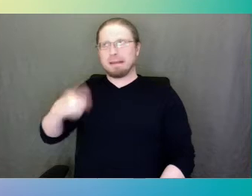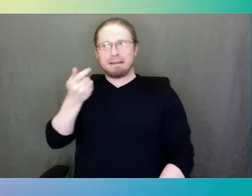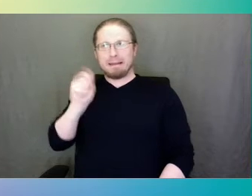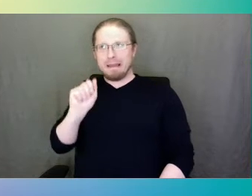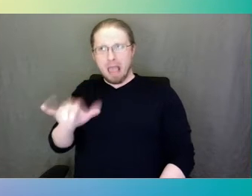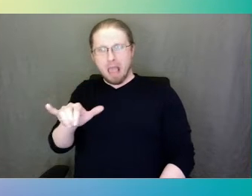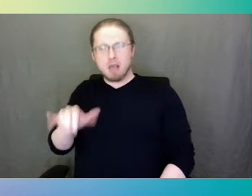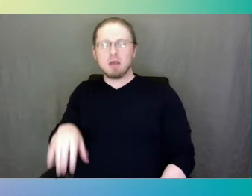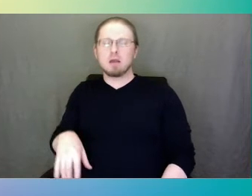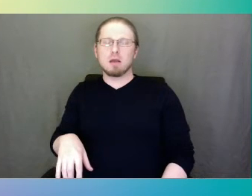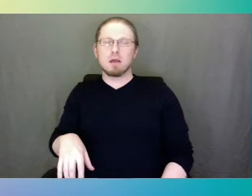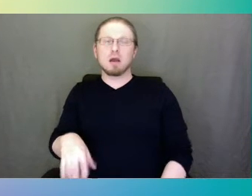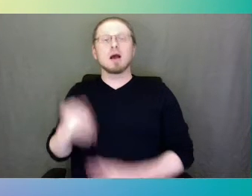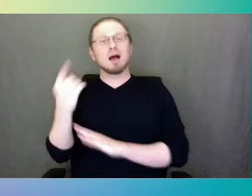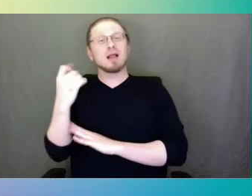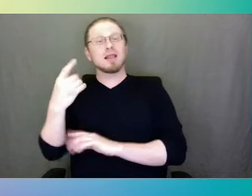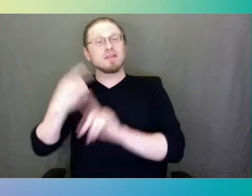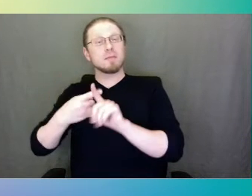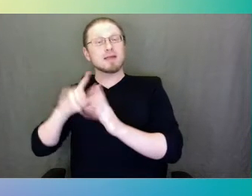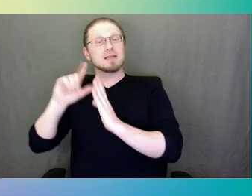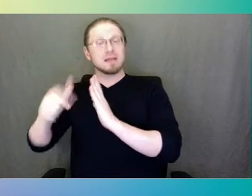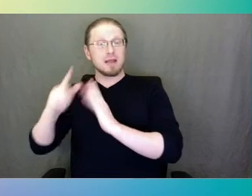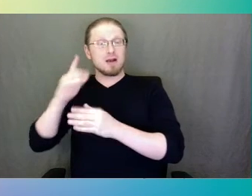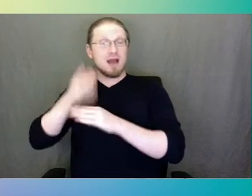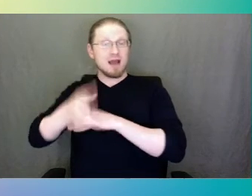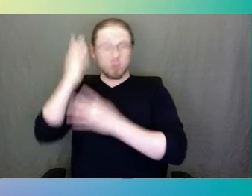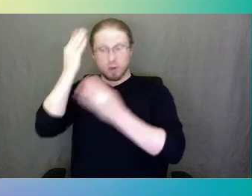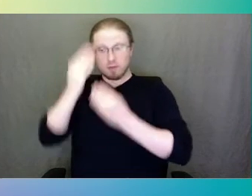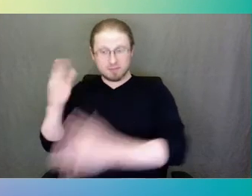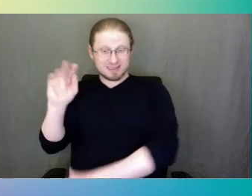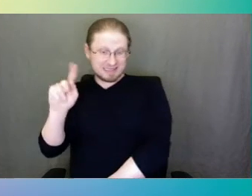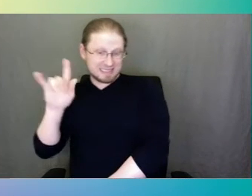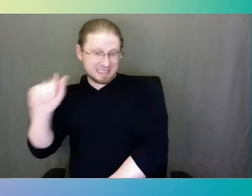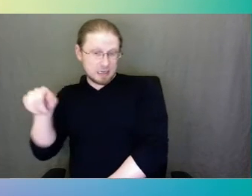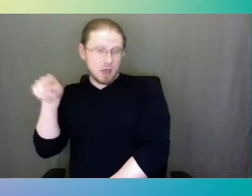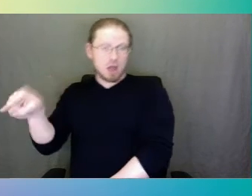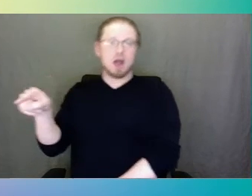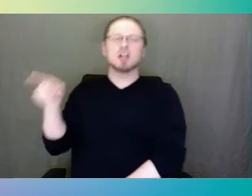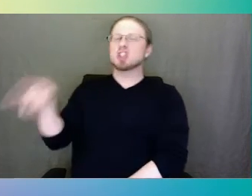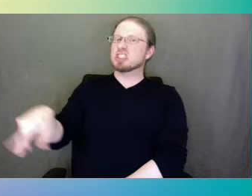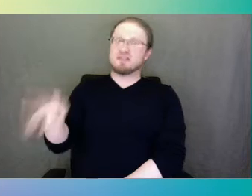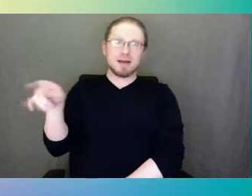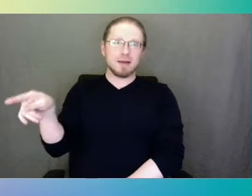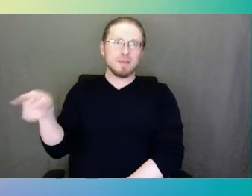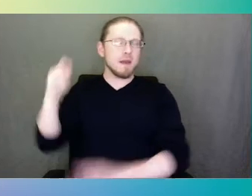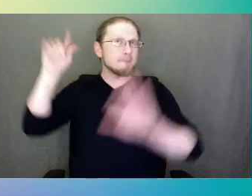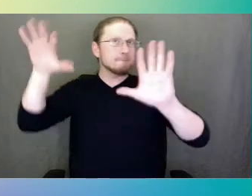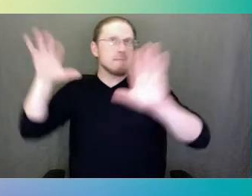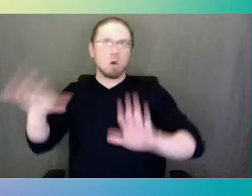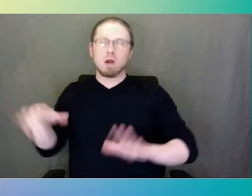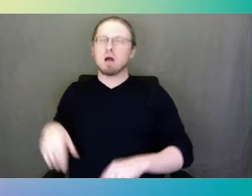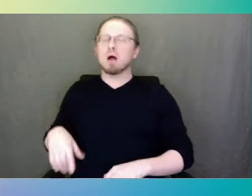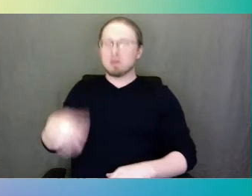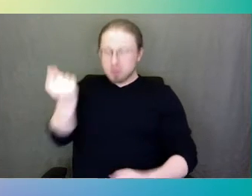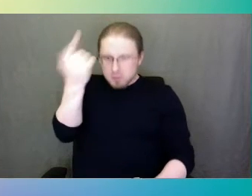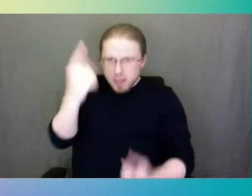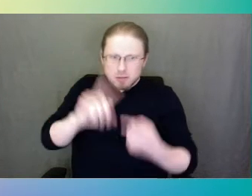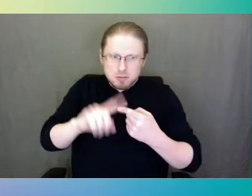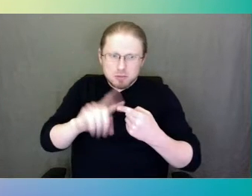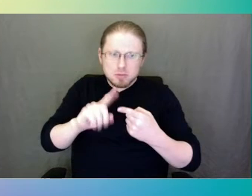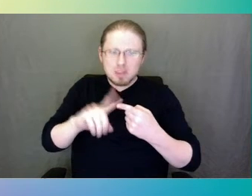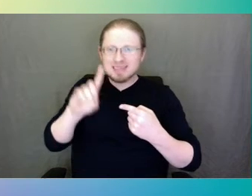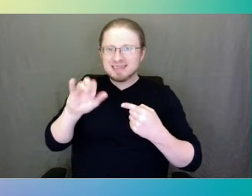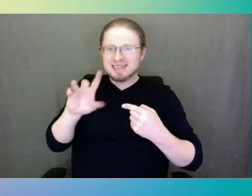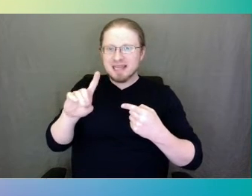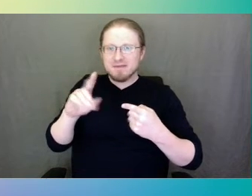later, Tina finds him, which, let me tell you, is a miracle. Because David wrote this letter from a P.O.